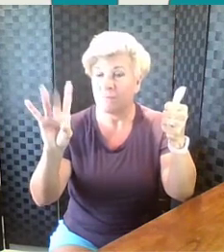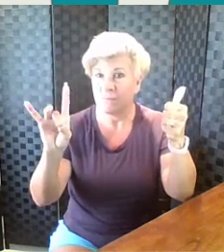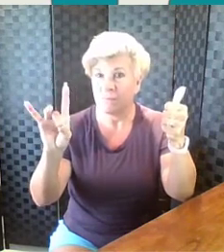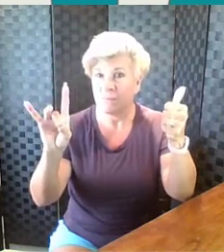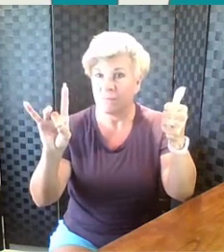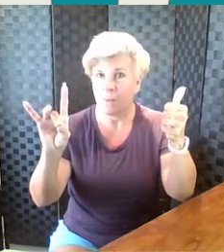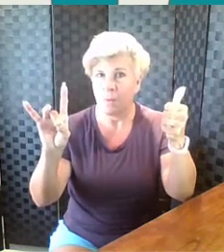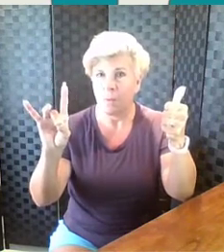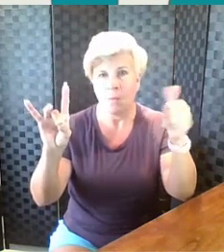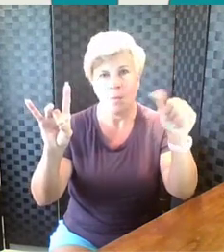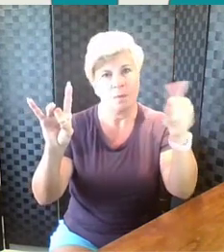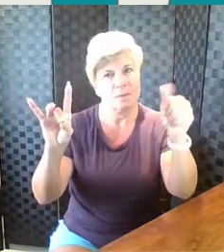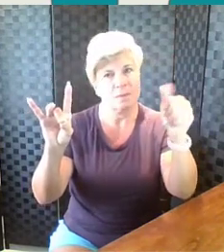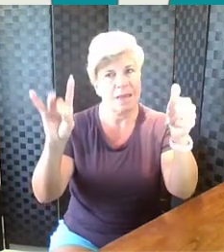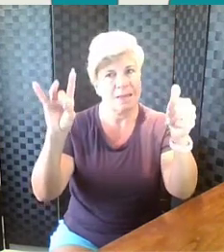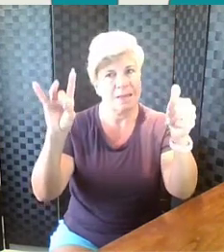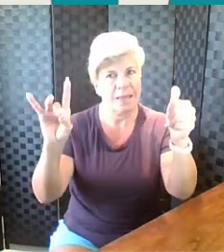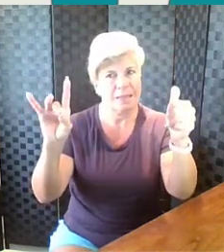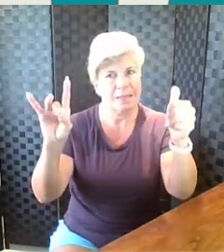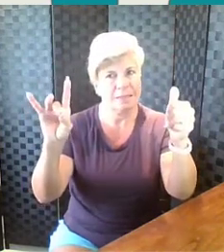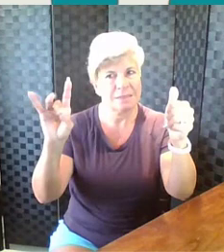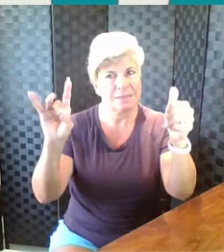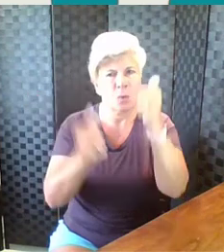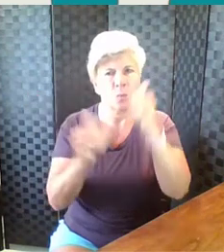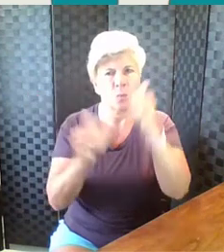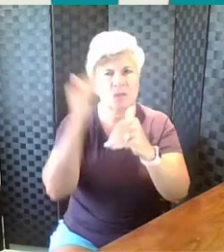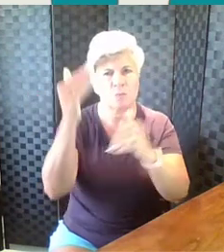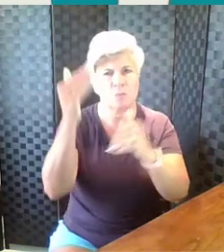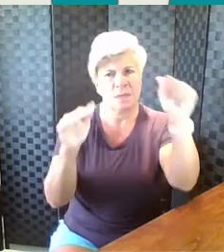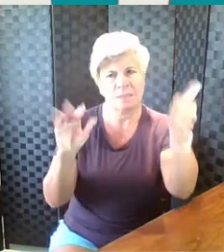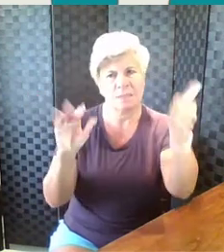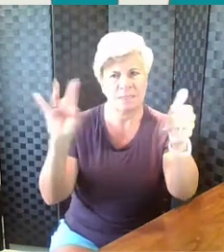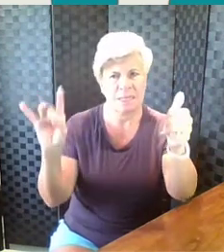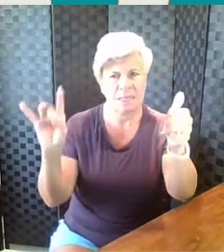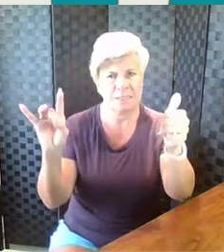7, 8. So which group do you think is greater, just by counting?